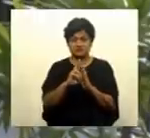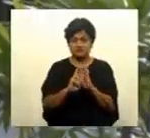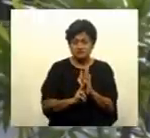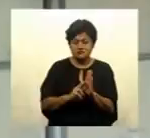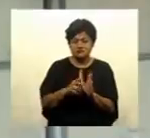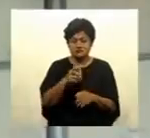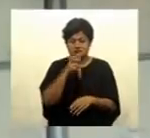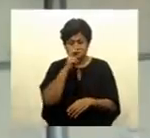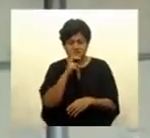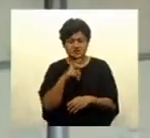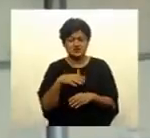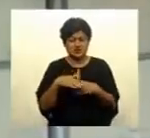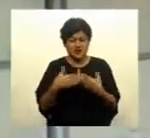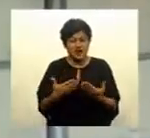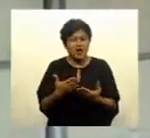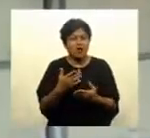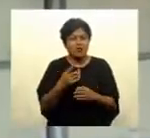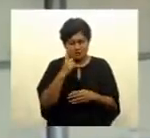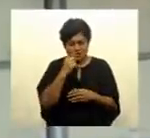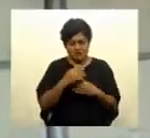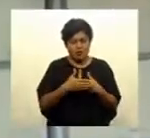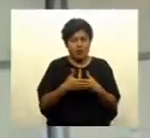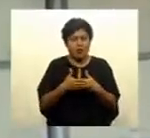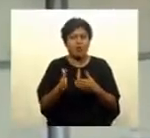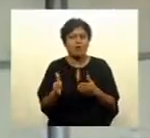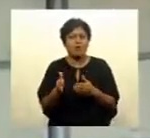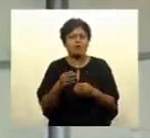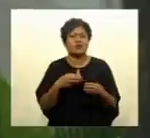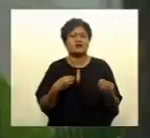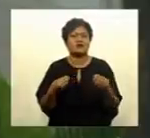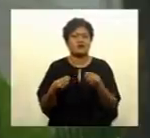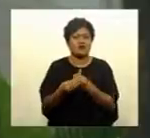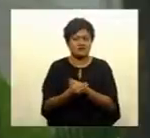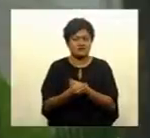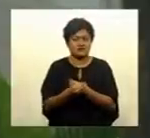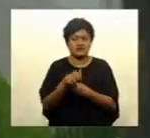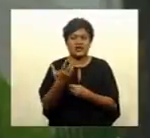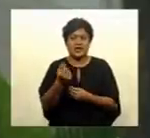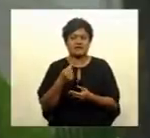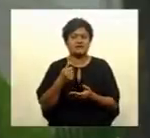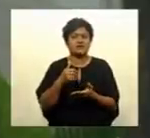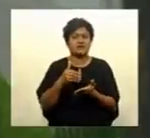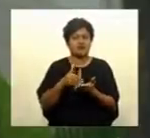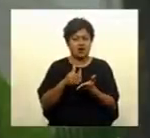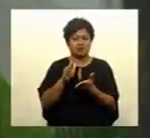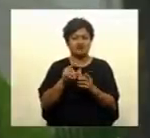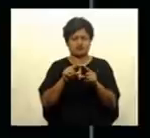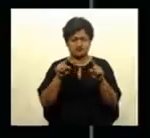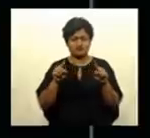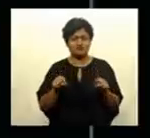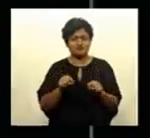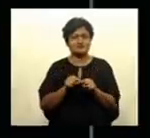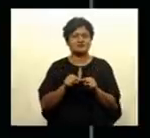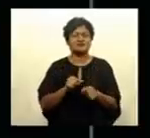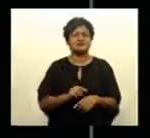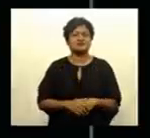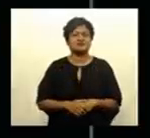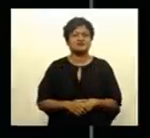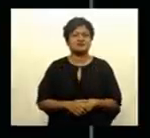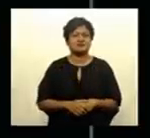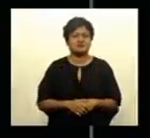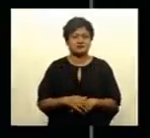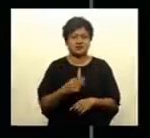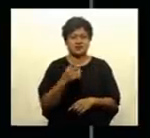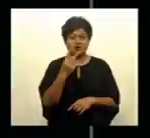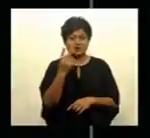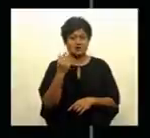able to open offices following the approval from the Ministry of Commerce and Trade. Kritika Kumar, FBC News. Close to